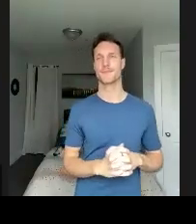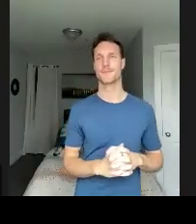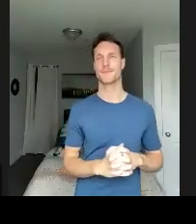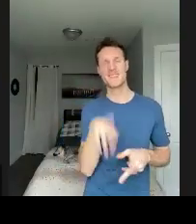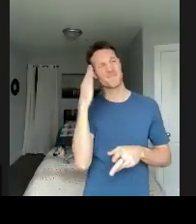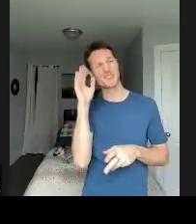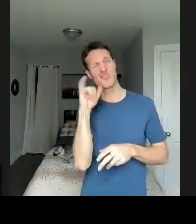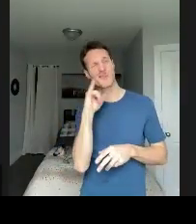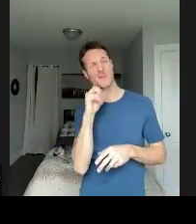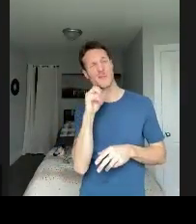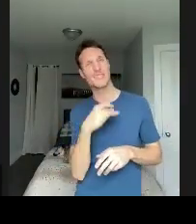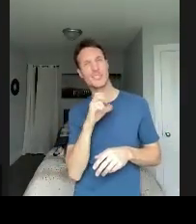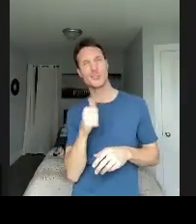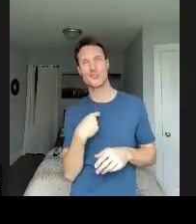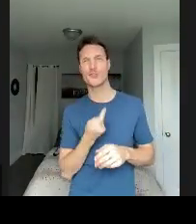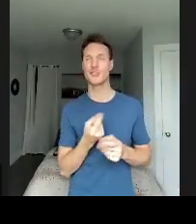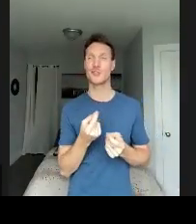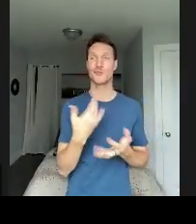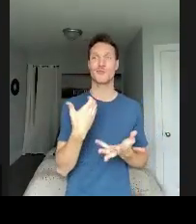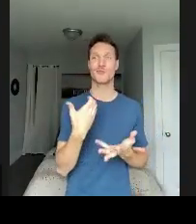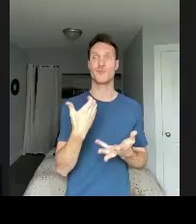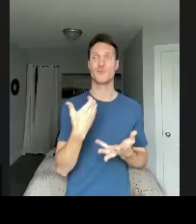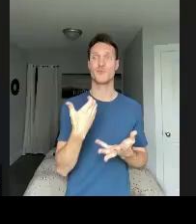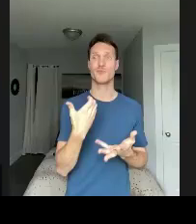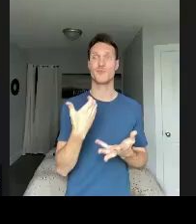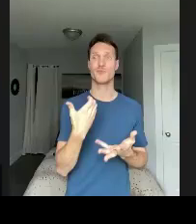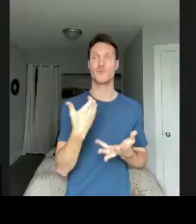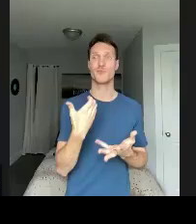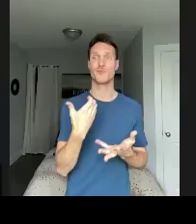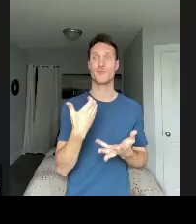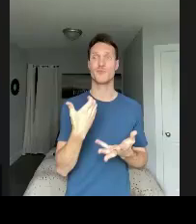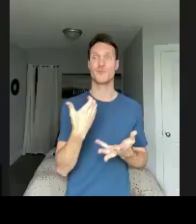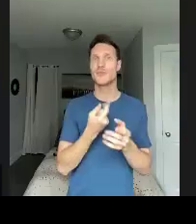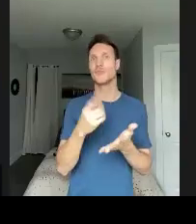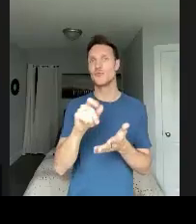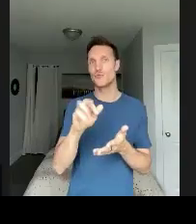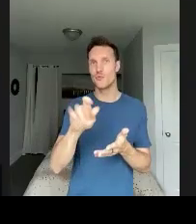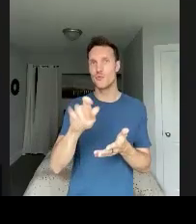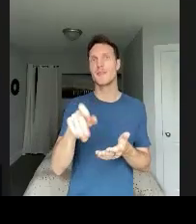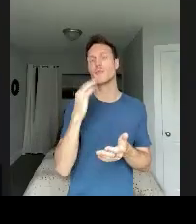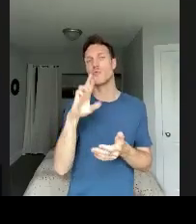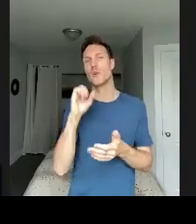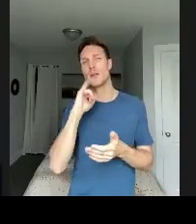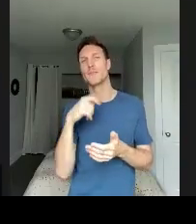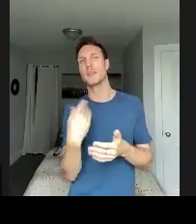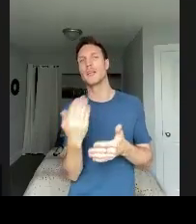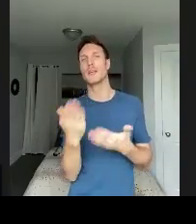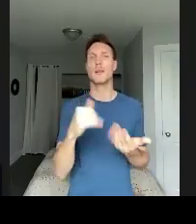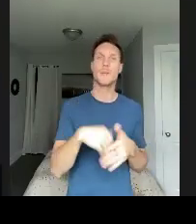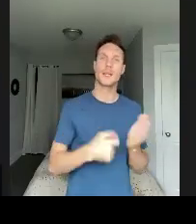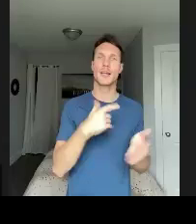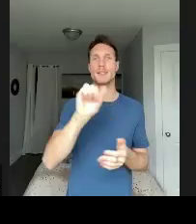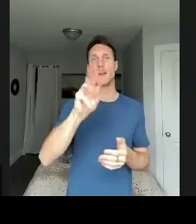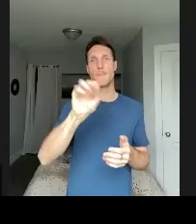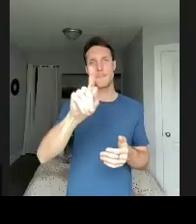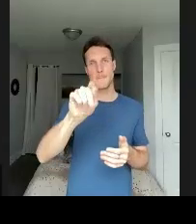issue that was addressed in the draft, or if those could come in, or if there's more things that could come in as an amendment in the future. I would